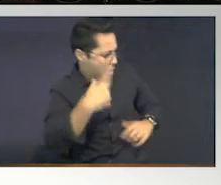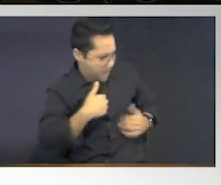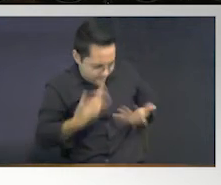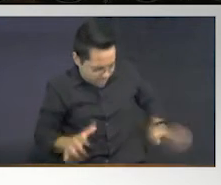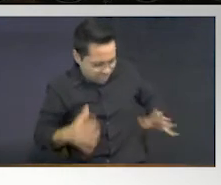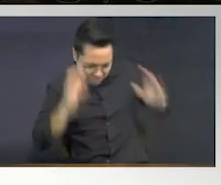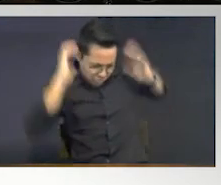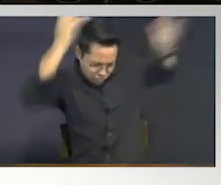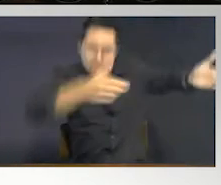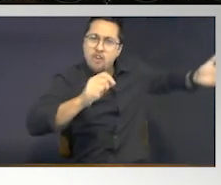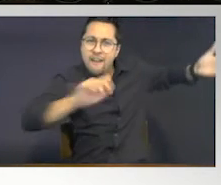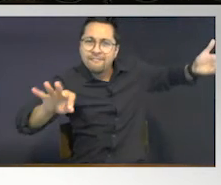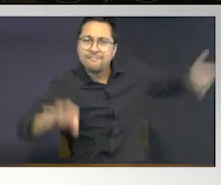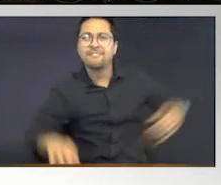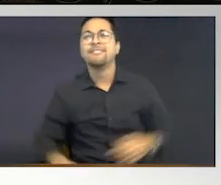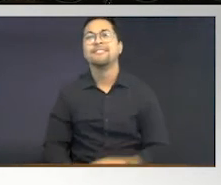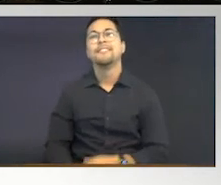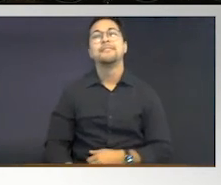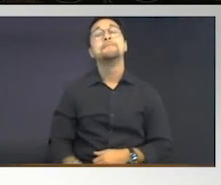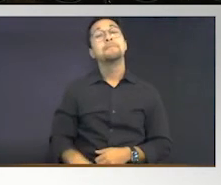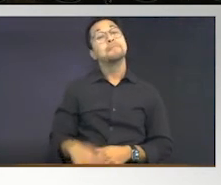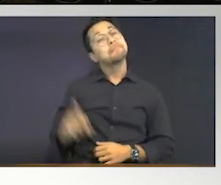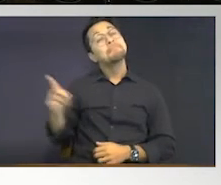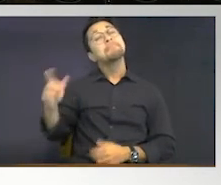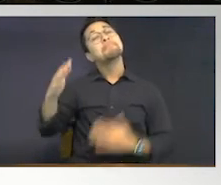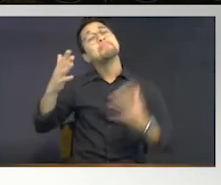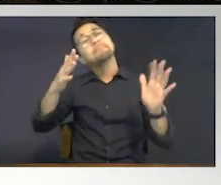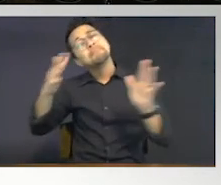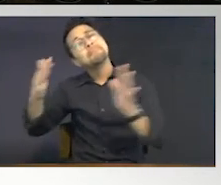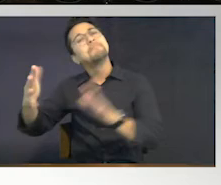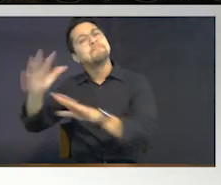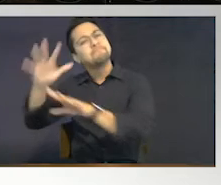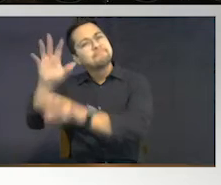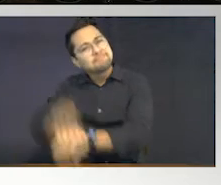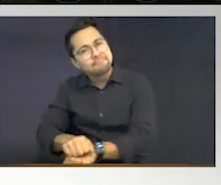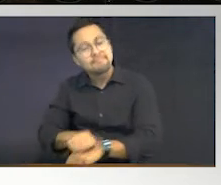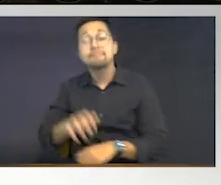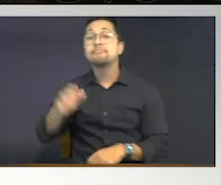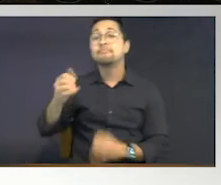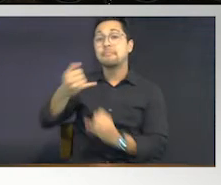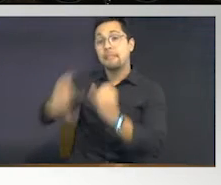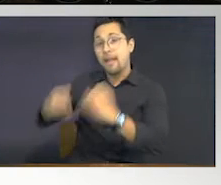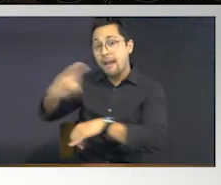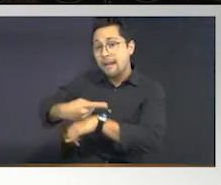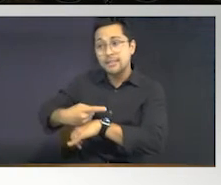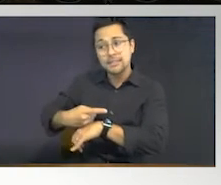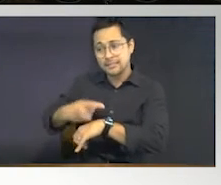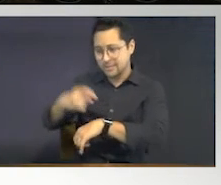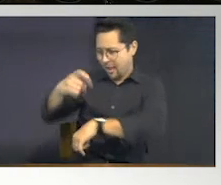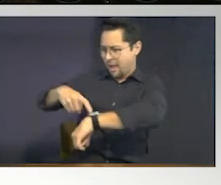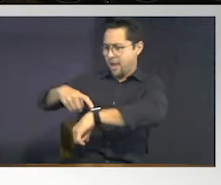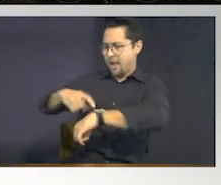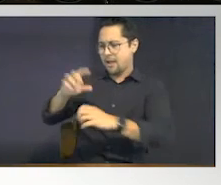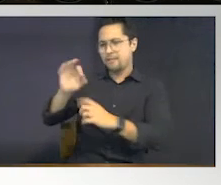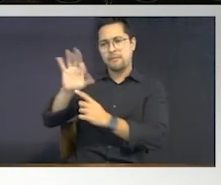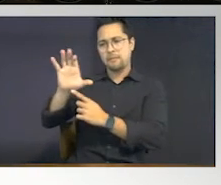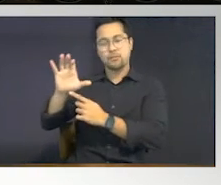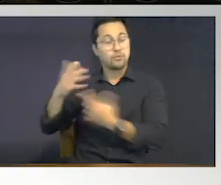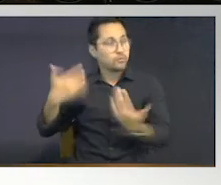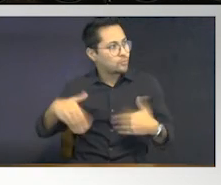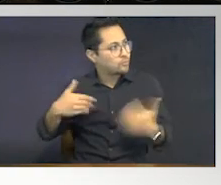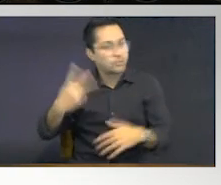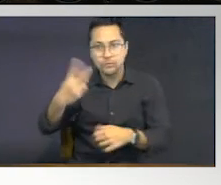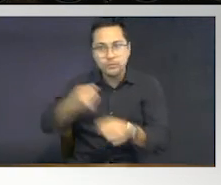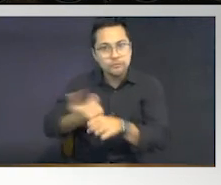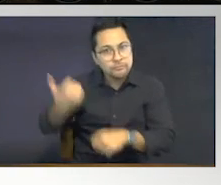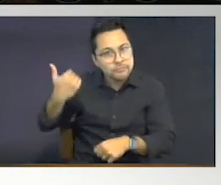take it back off, and got used to it. And the last time the Family Cafe was, which was, 2 years ago, he